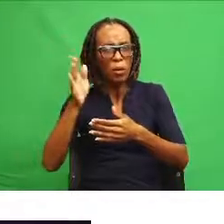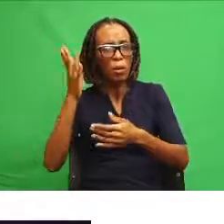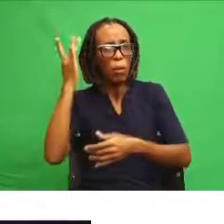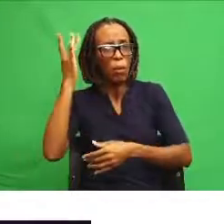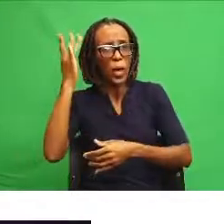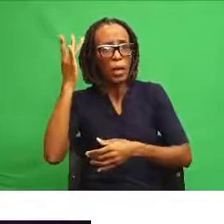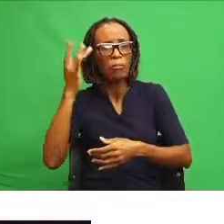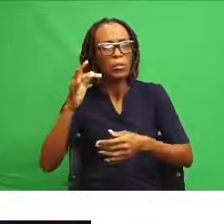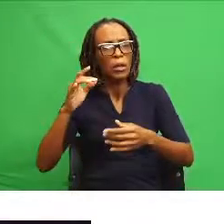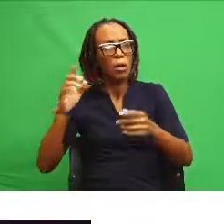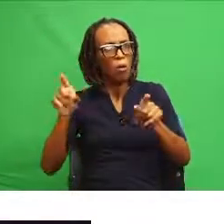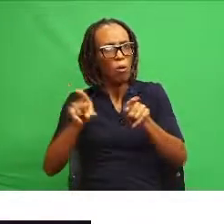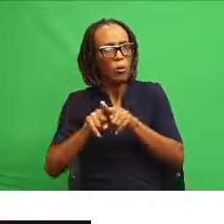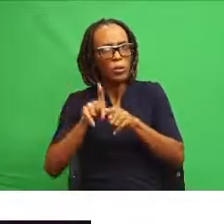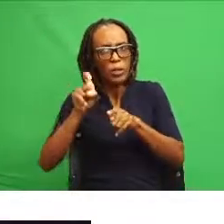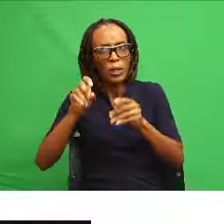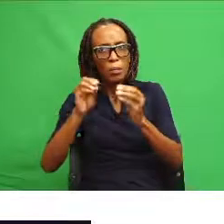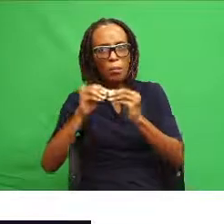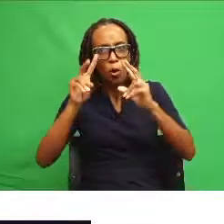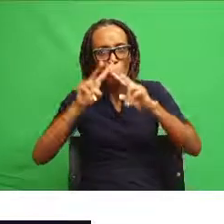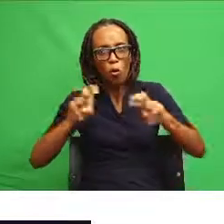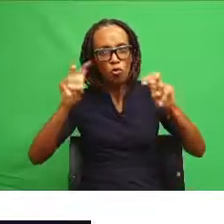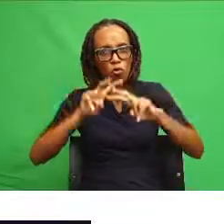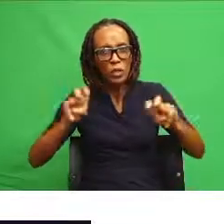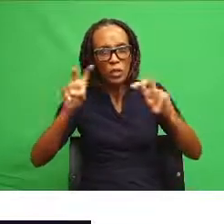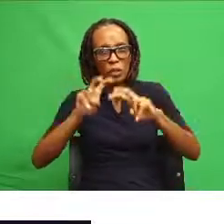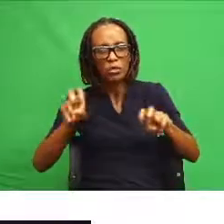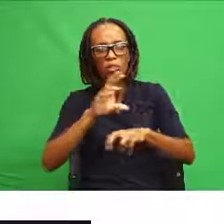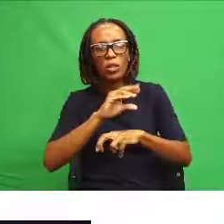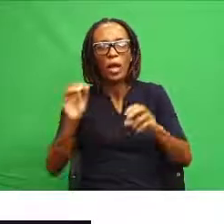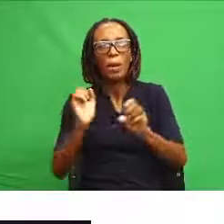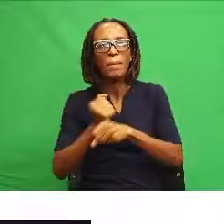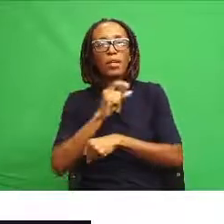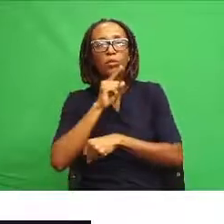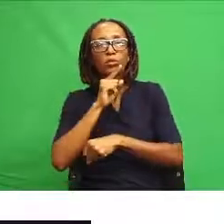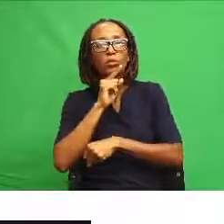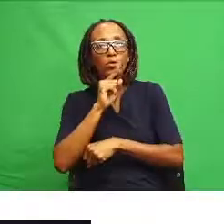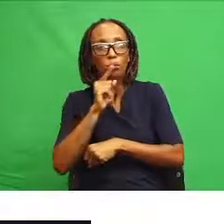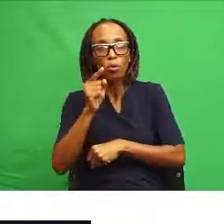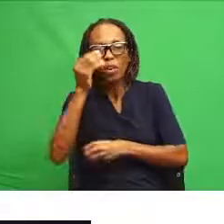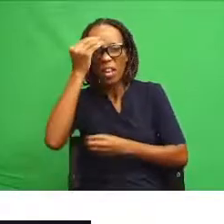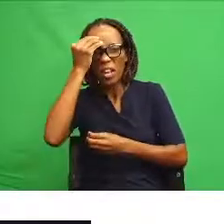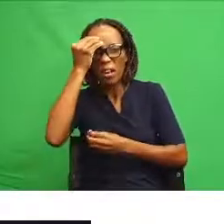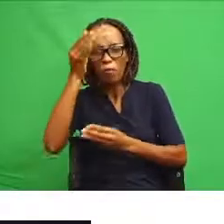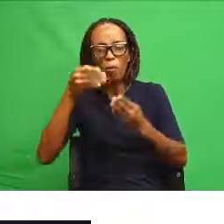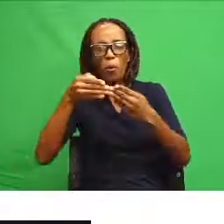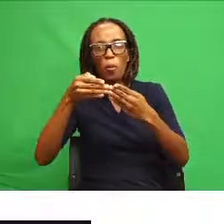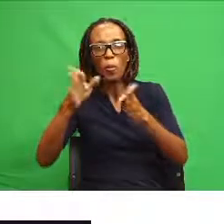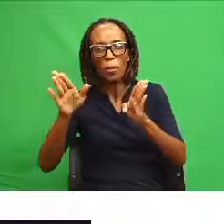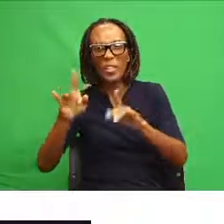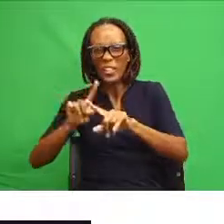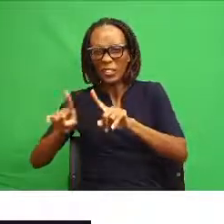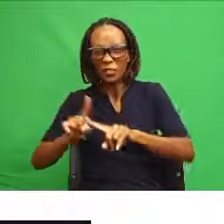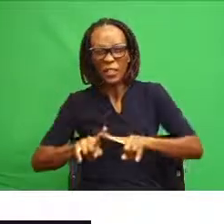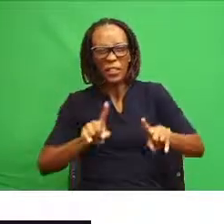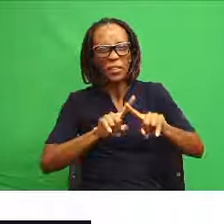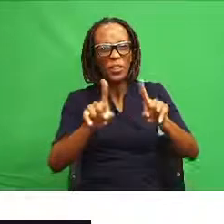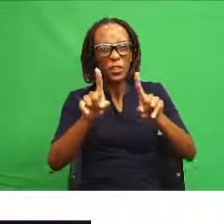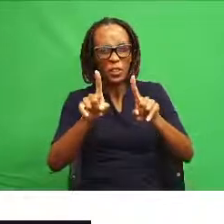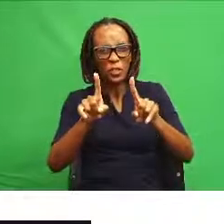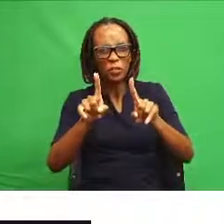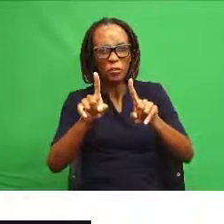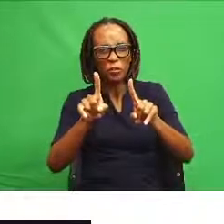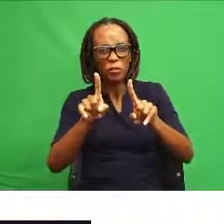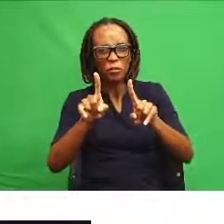further research and opportunities to engage stakeholders and also highlight the support mechanisms that are